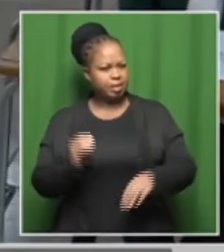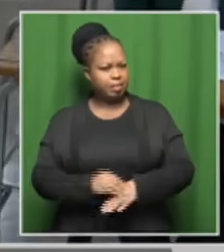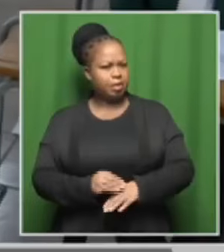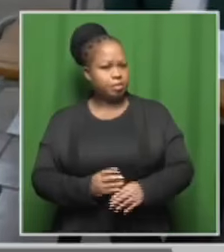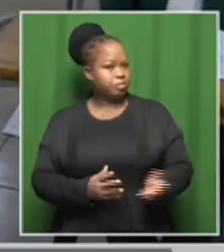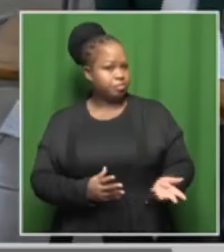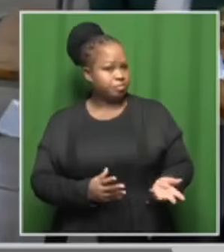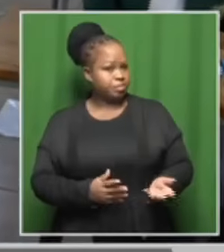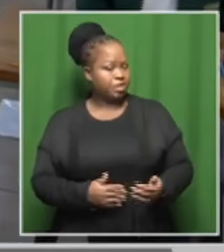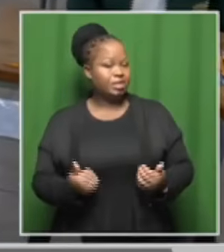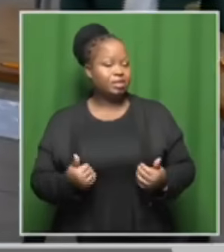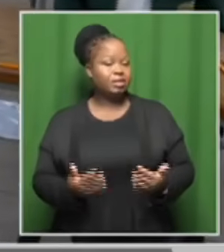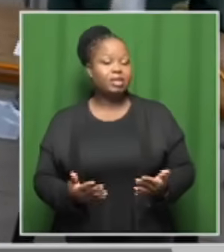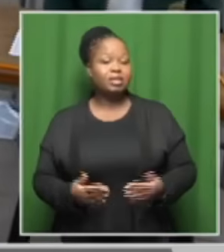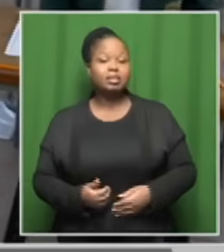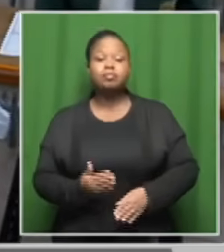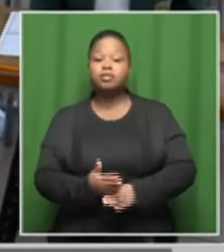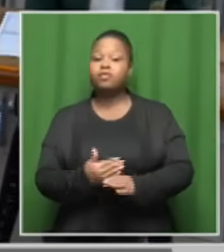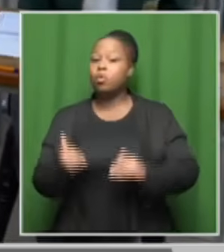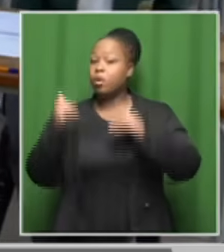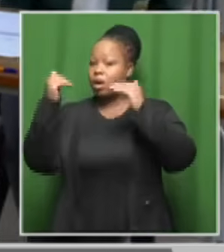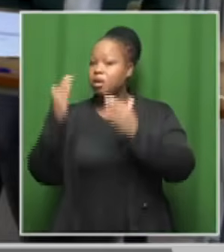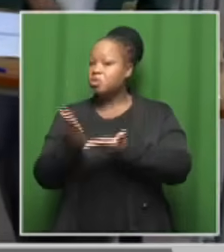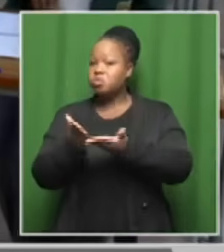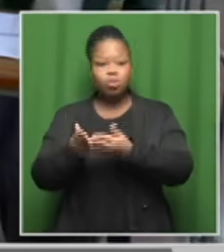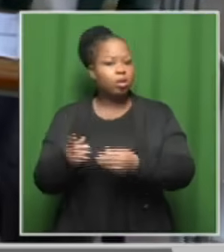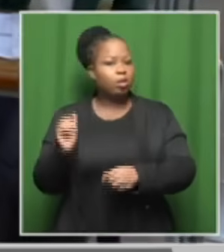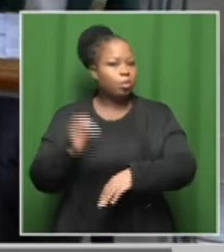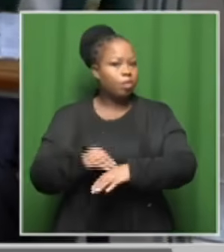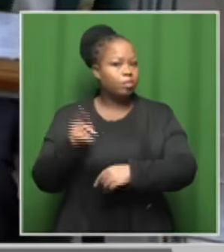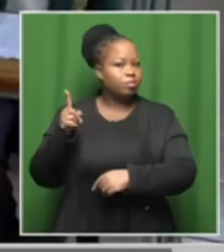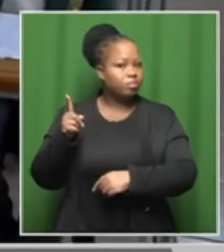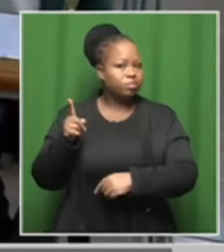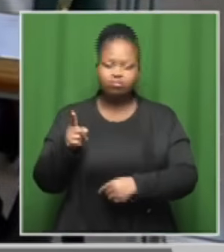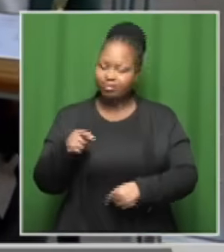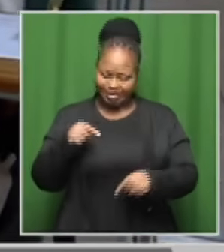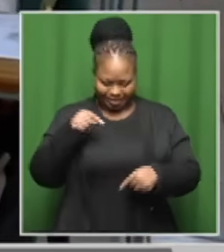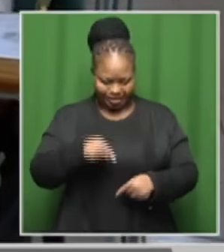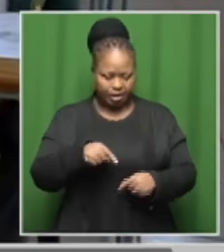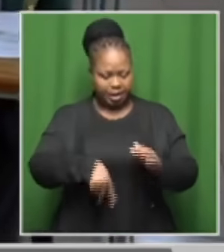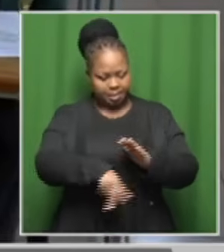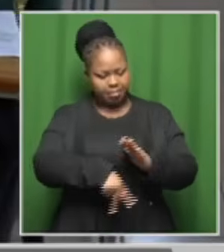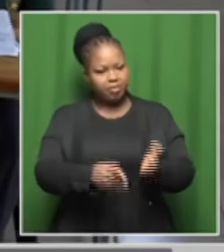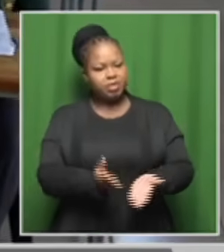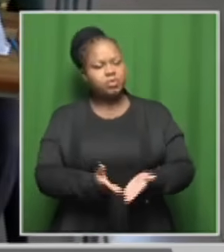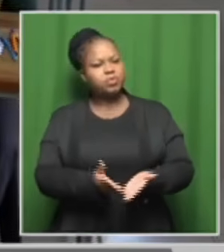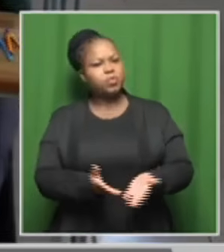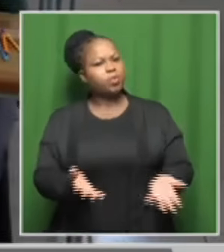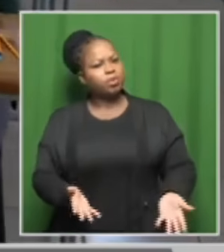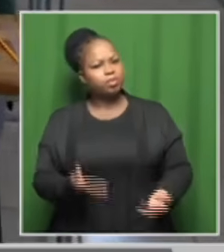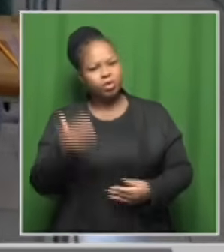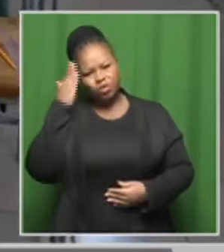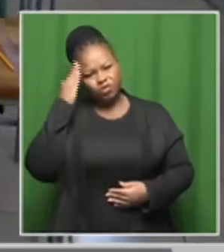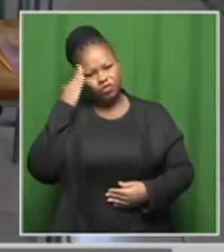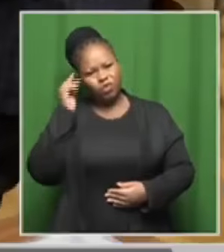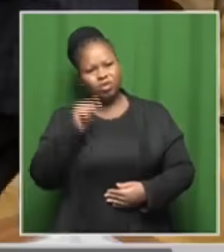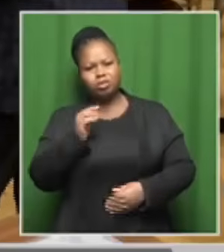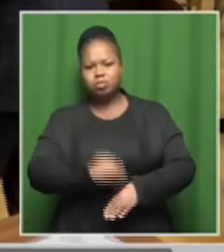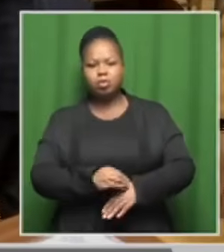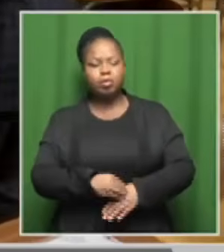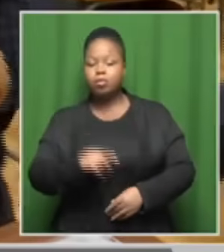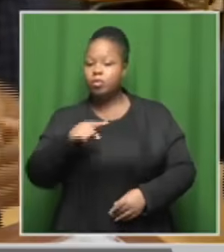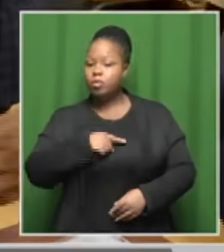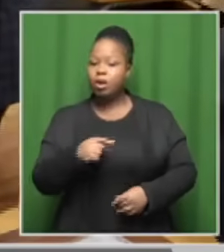the problem starts way before we get to high school. And again, we've known this for decades. Why aren't